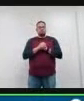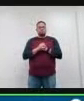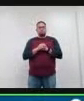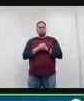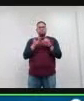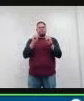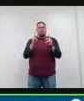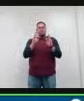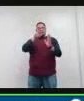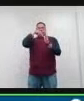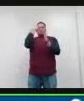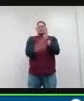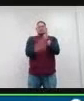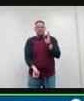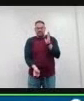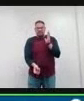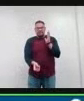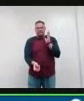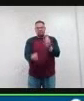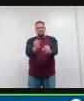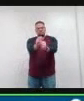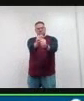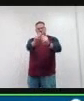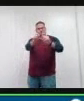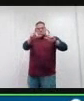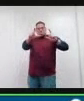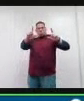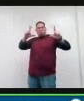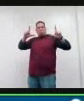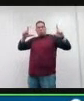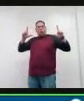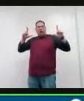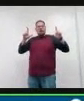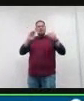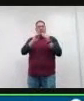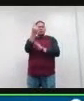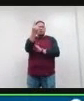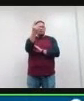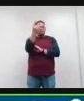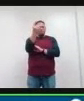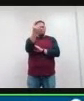Okay, diving in, I'm going to zoom in here. Item number 1.